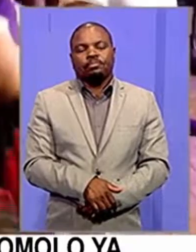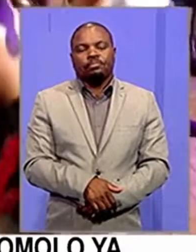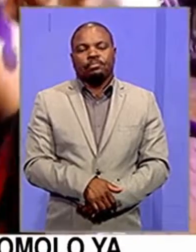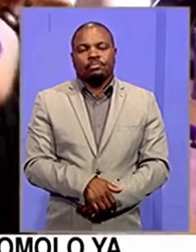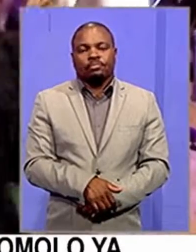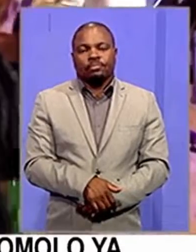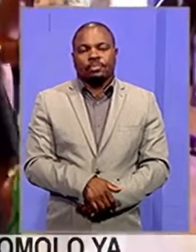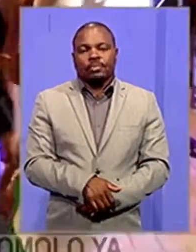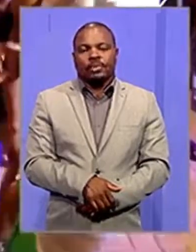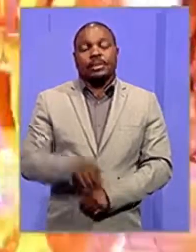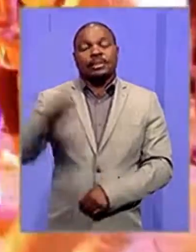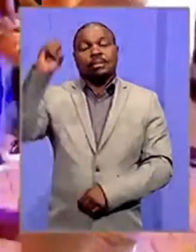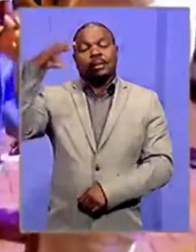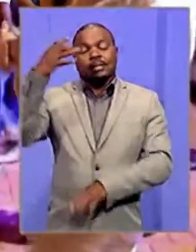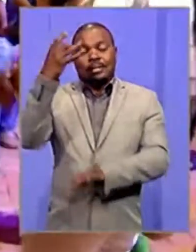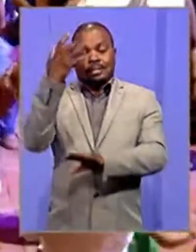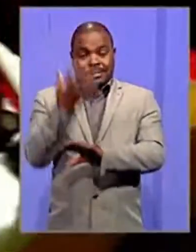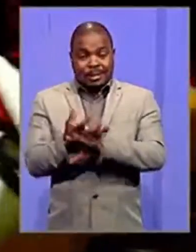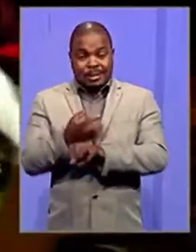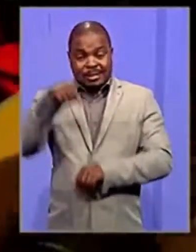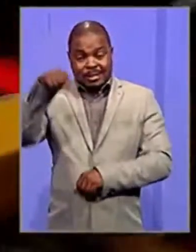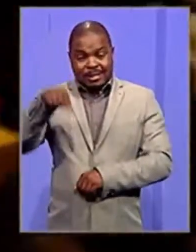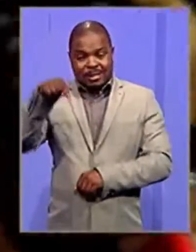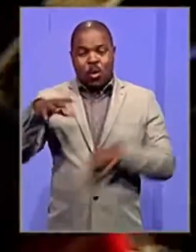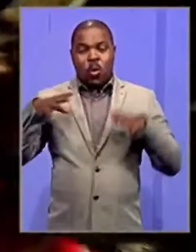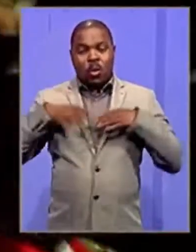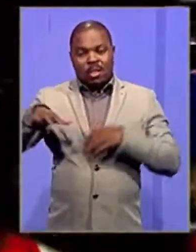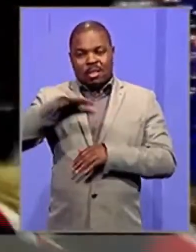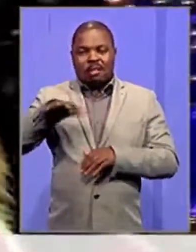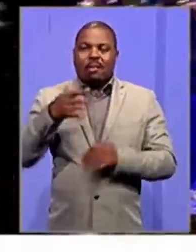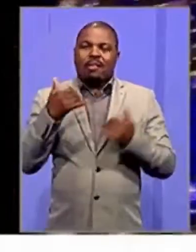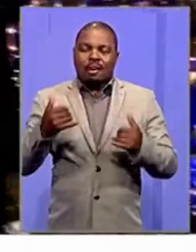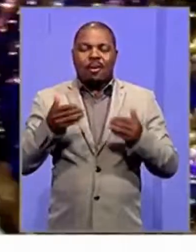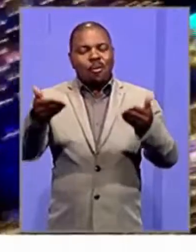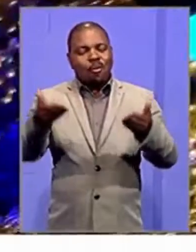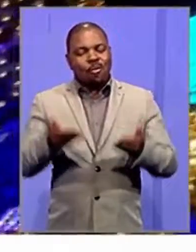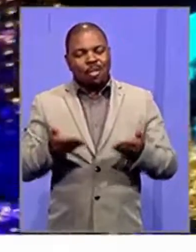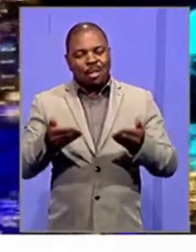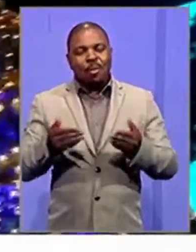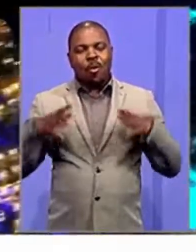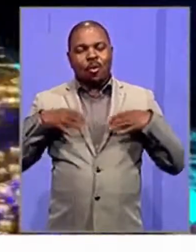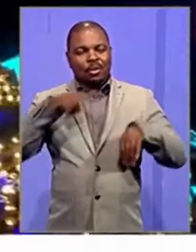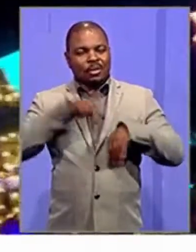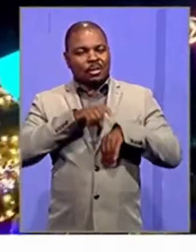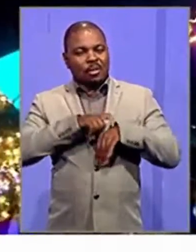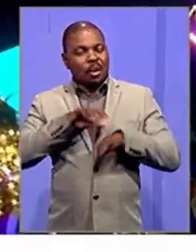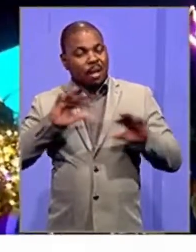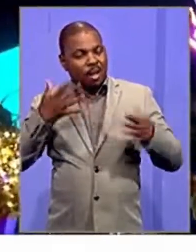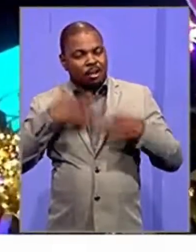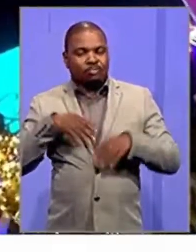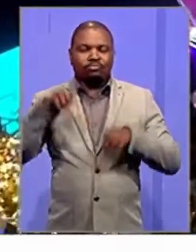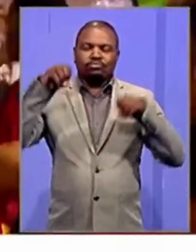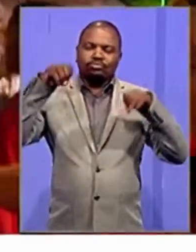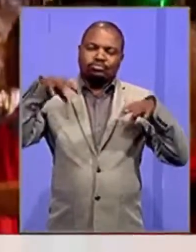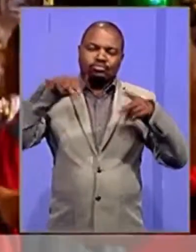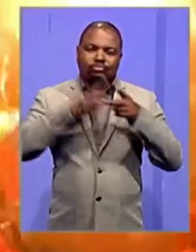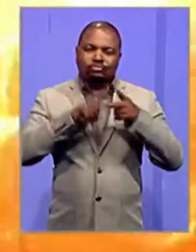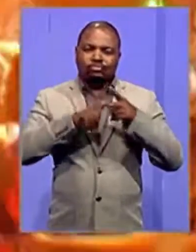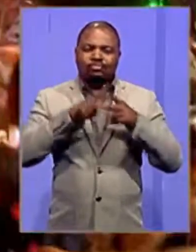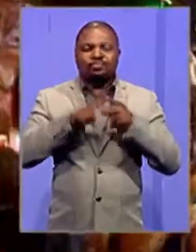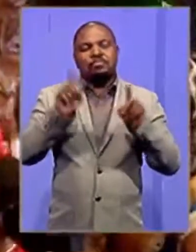setsa sa phomolo sa Sun City se se amoetse matsatsi ana ka ho kgantsha mabone a Keresemese le dipina.